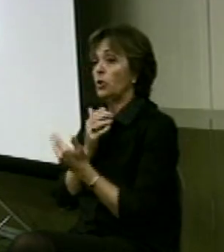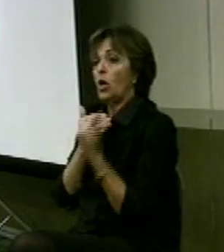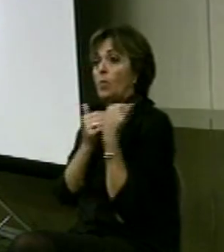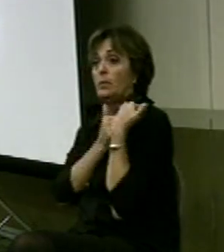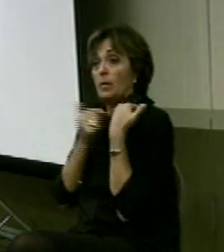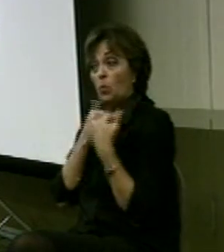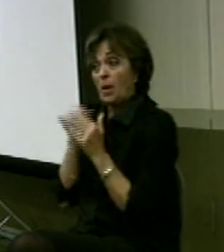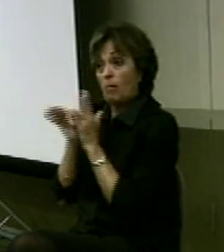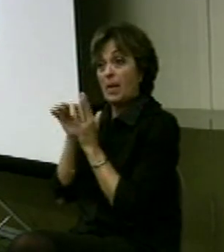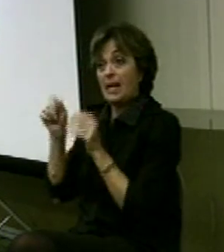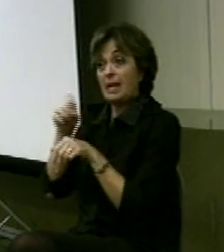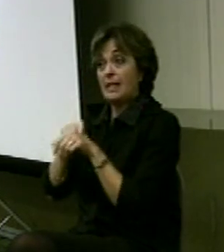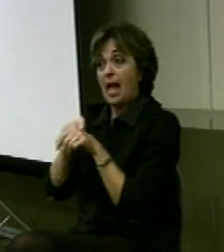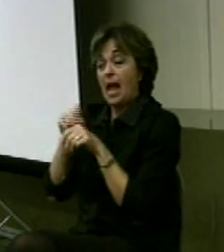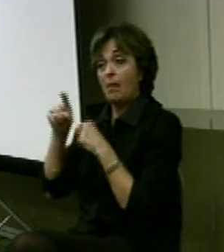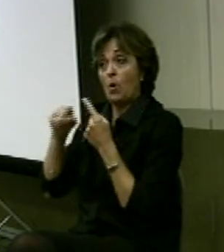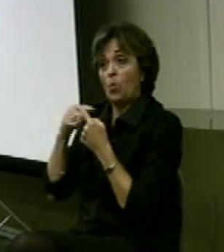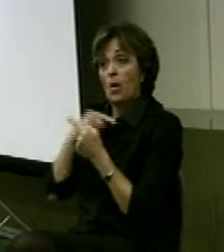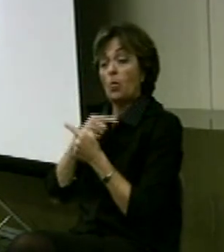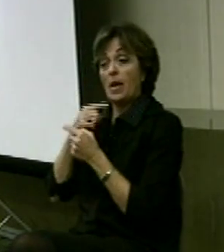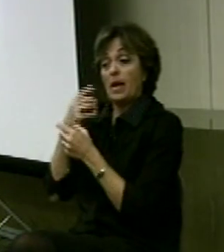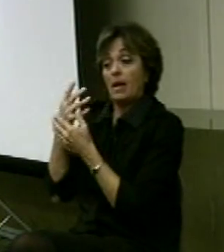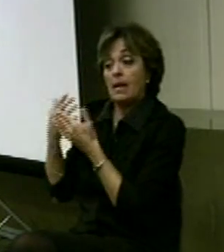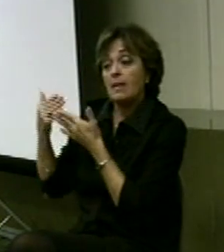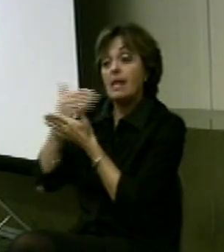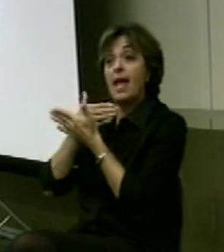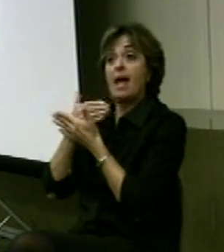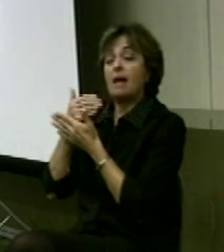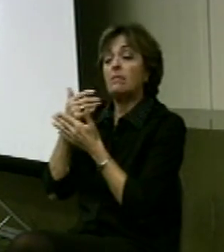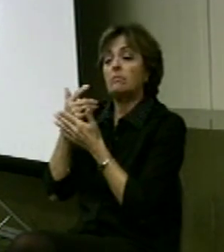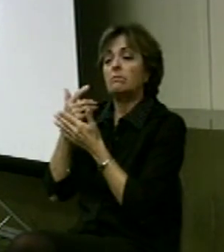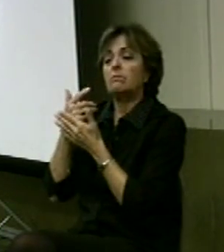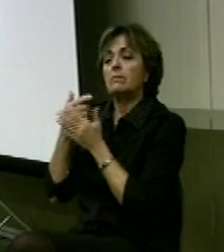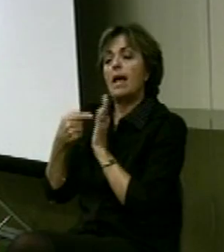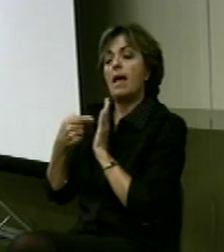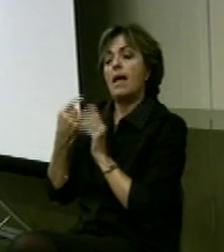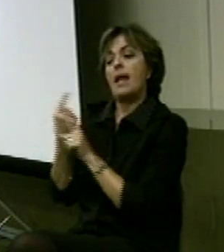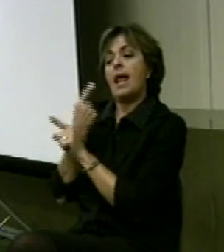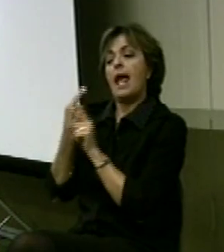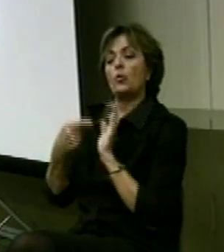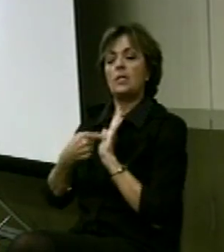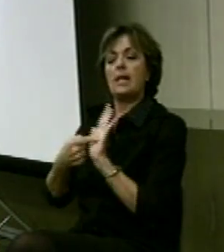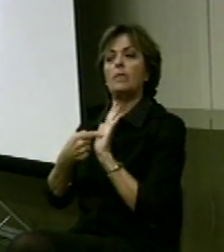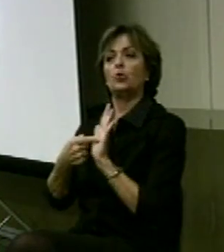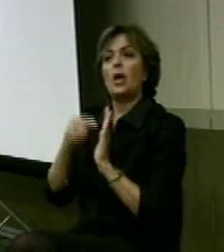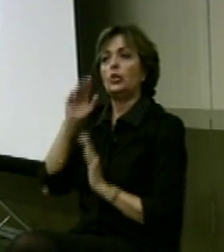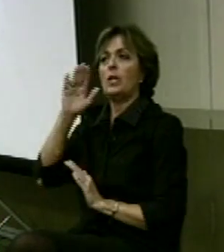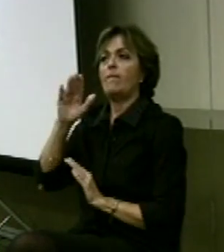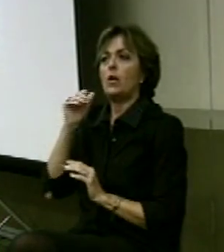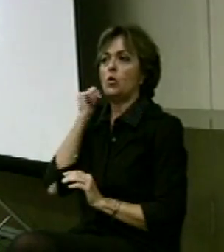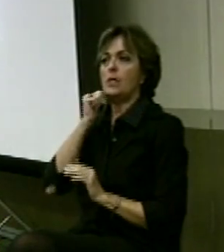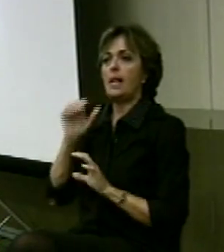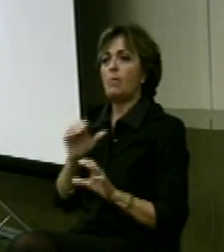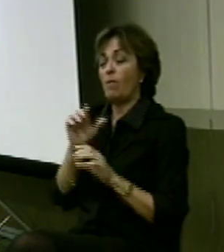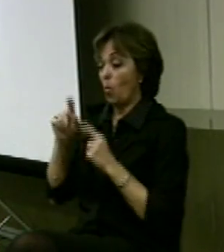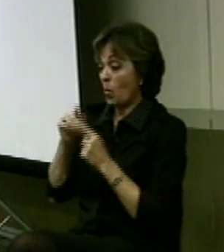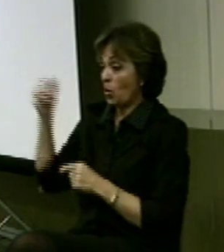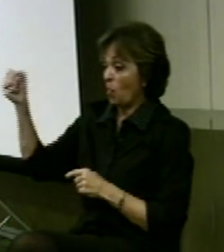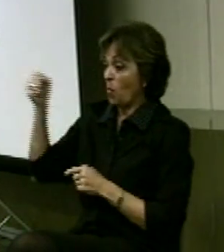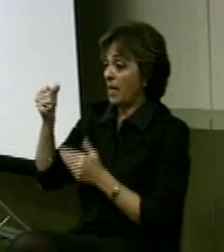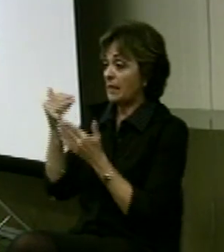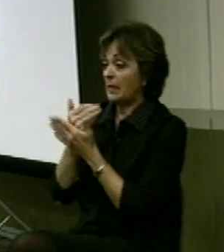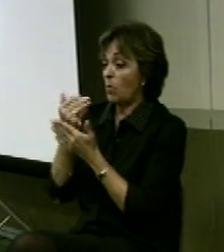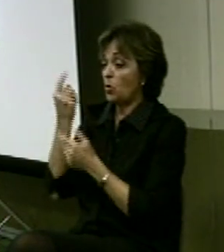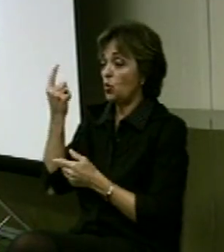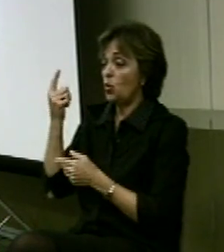is our responsibility. Are we picking a time when we're getting an accurate demonstration of their daily behavior? When you bring